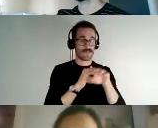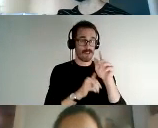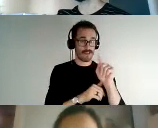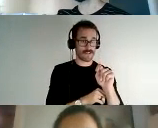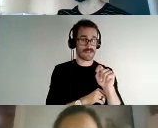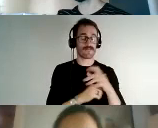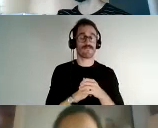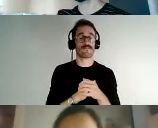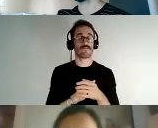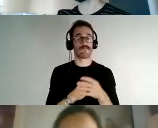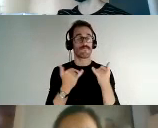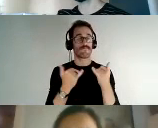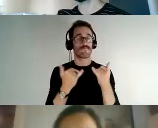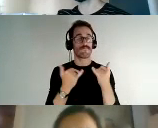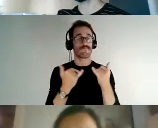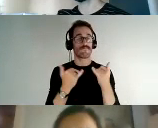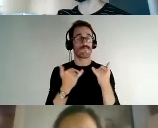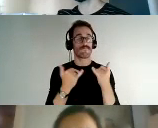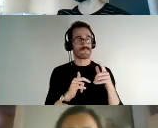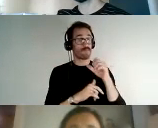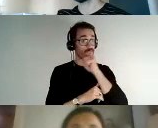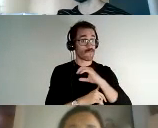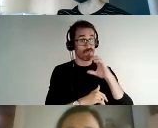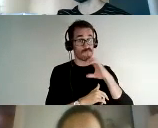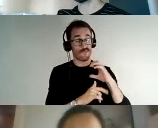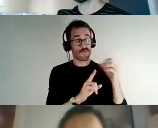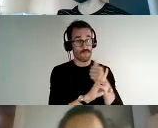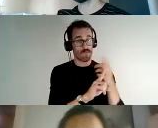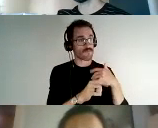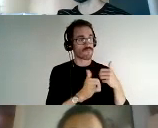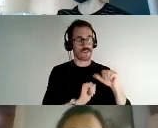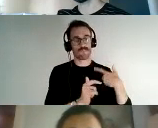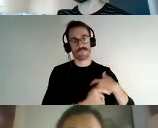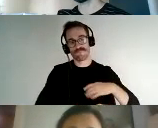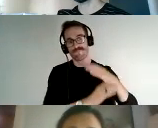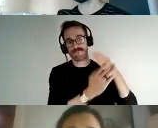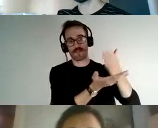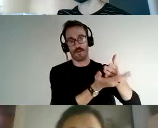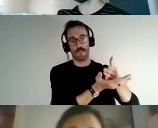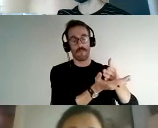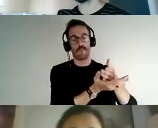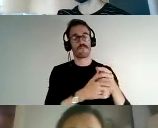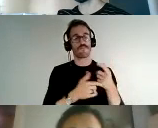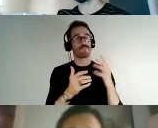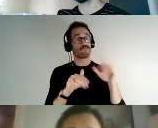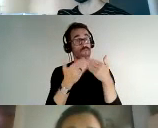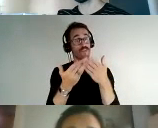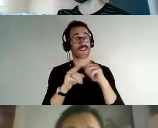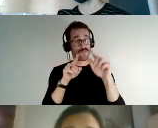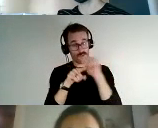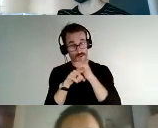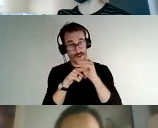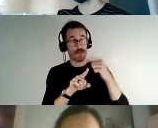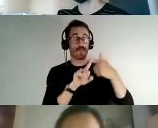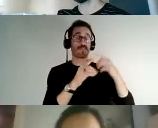strategy to combat elder abuse, and we do that through public education sessions, service provider training, as well as